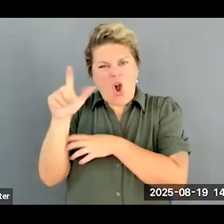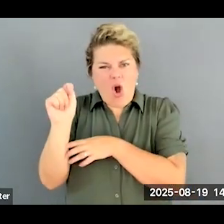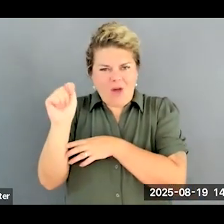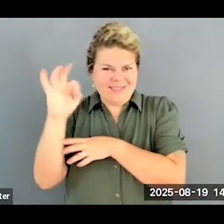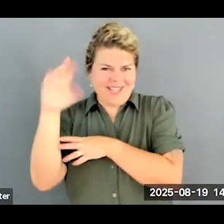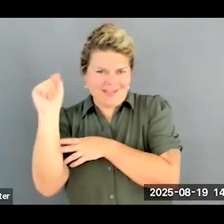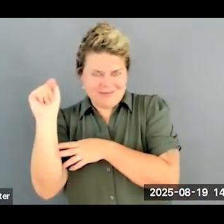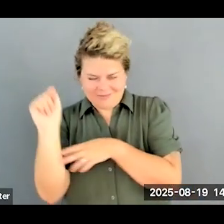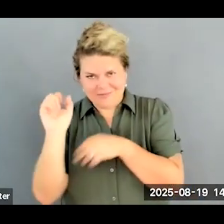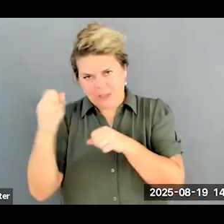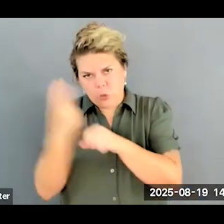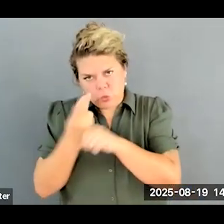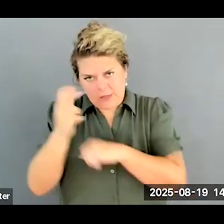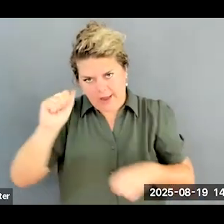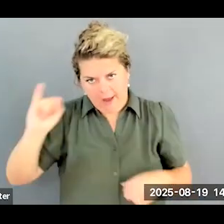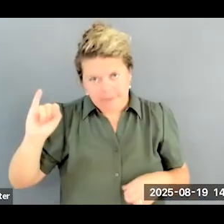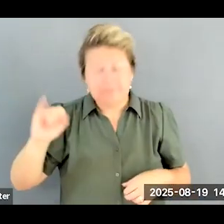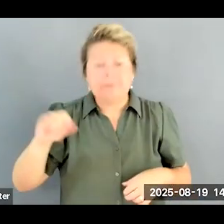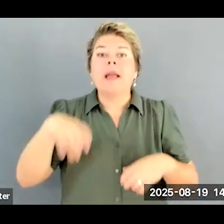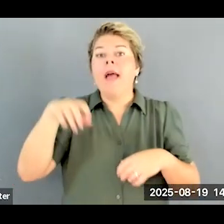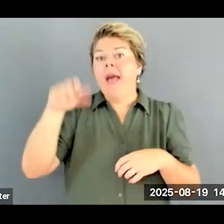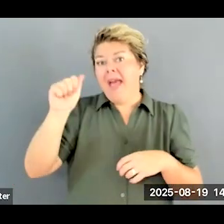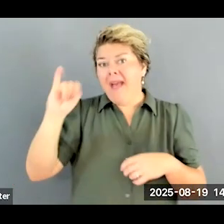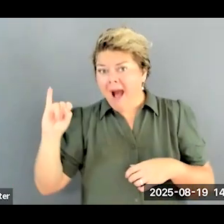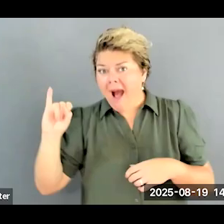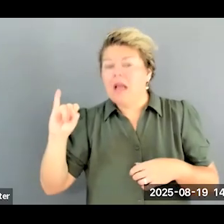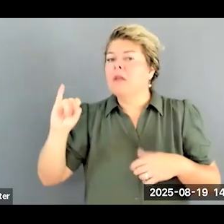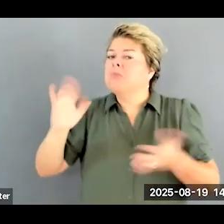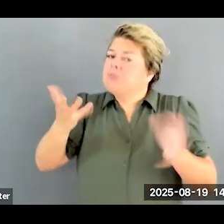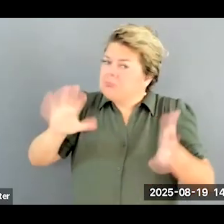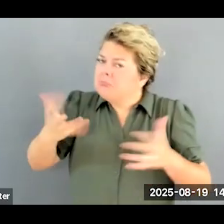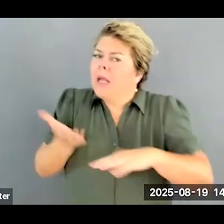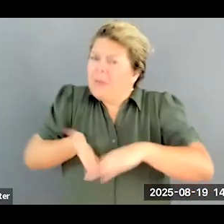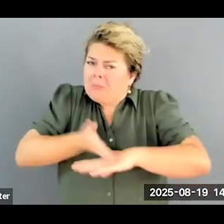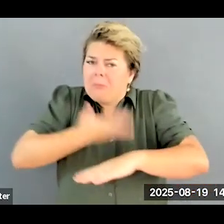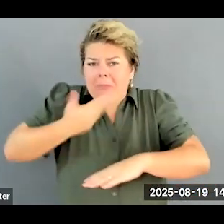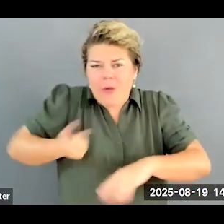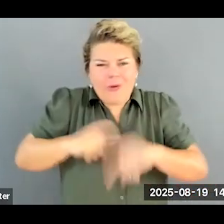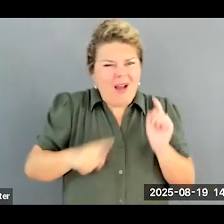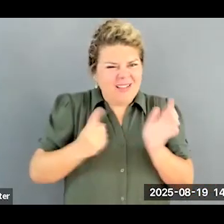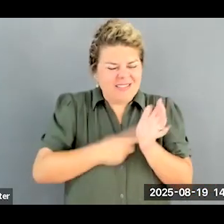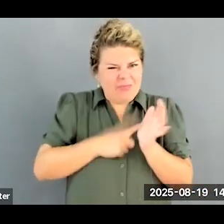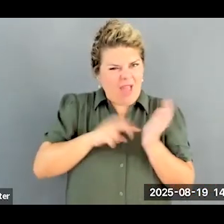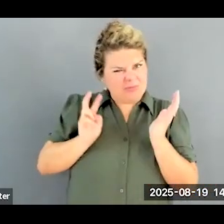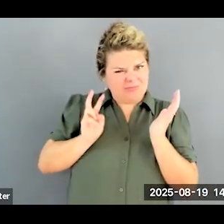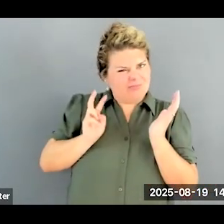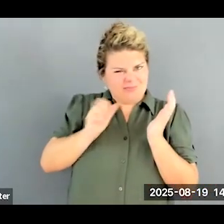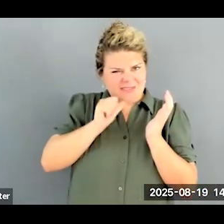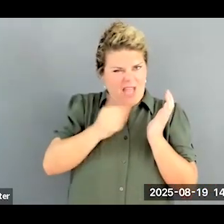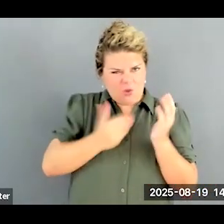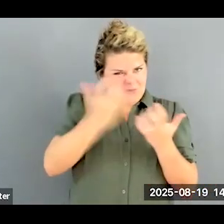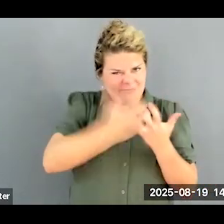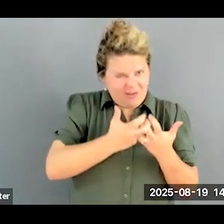So, AI generated alt text, it is getting better, but it's not always useful. Additionally,